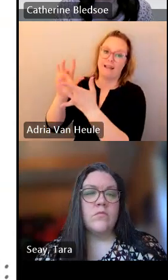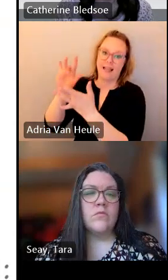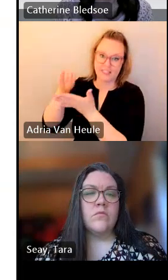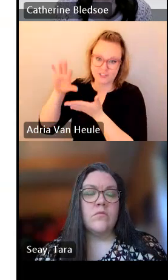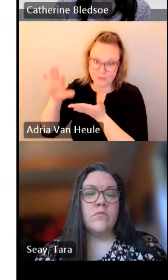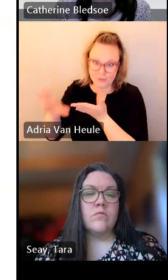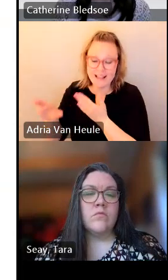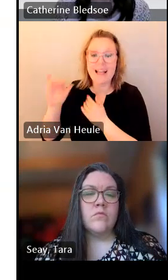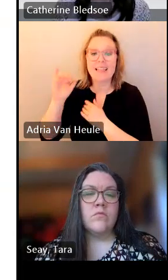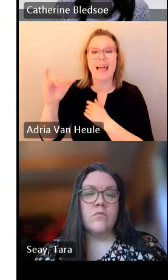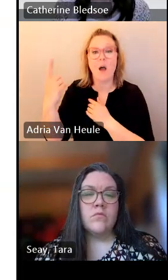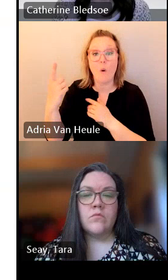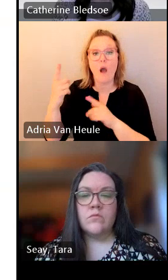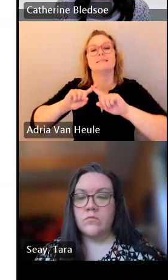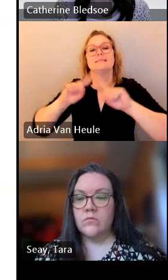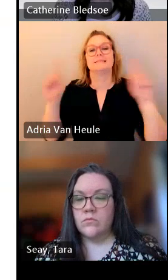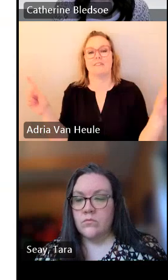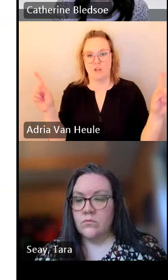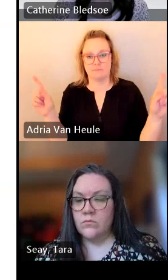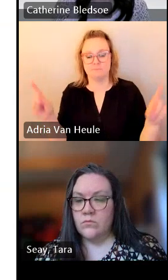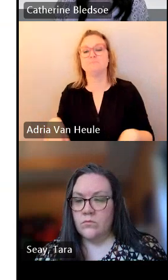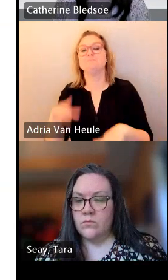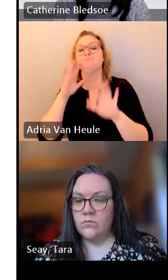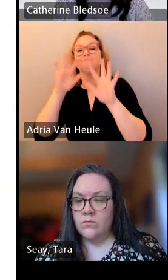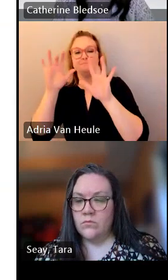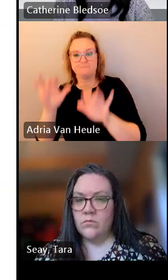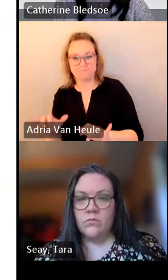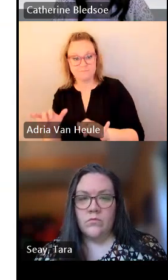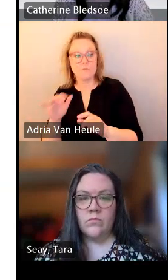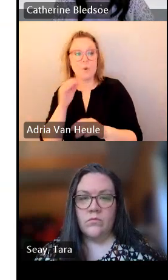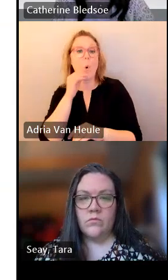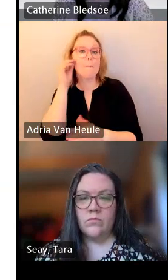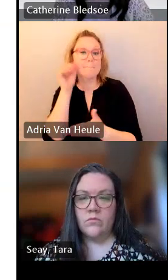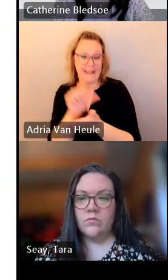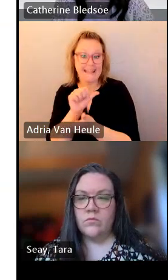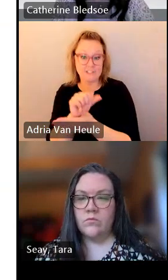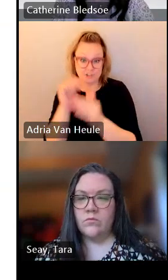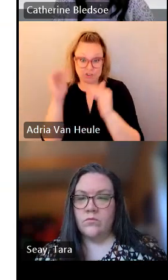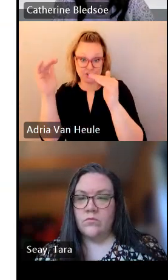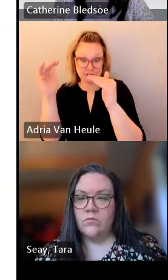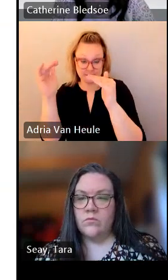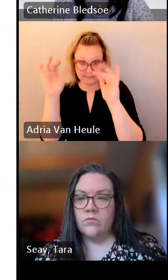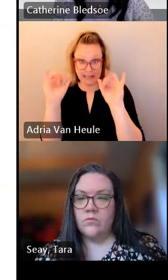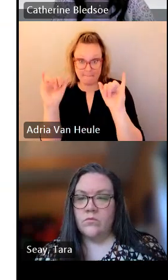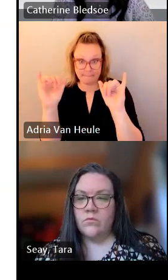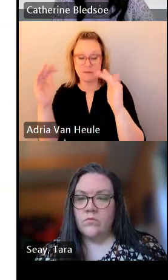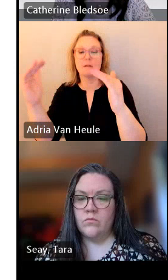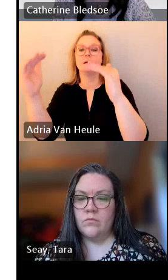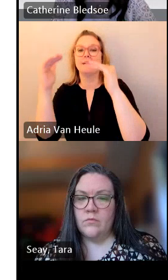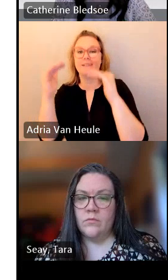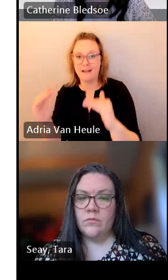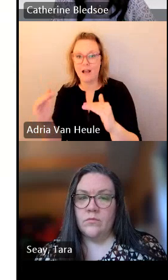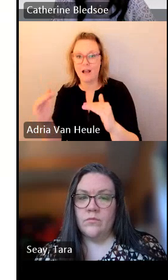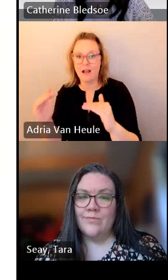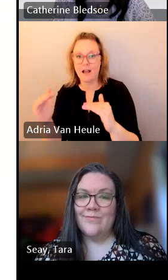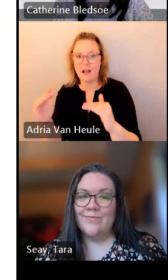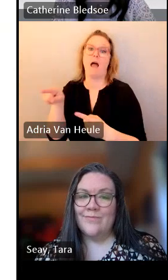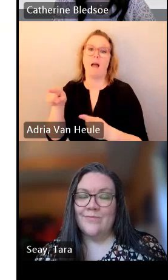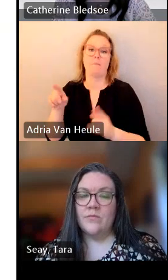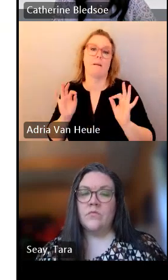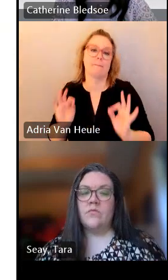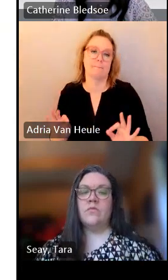to be a different situation. I fill out that same homepage that we just walked through, but now I was able to talk to the student. I have access